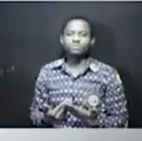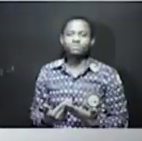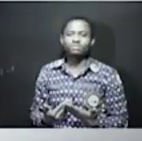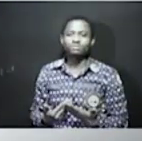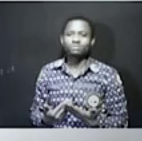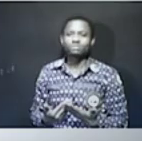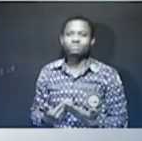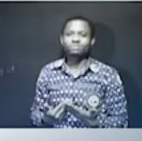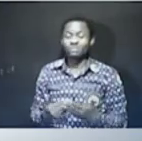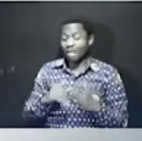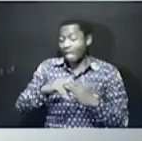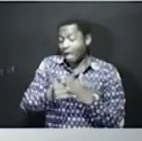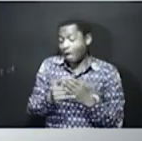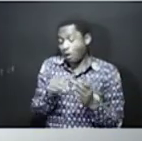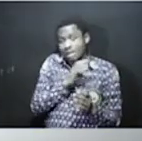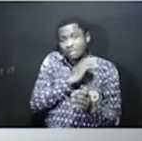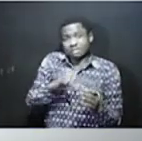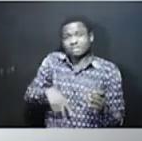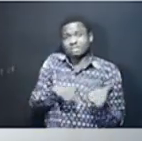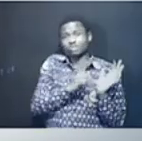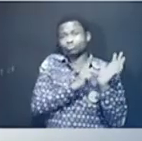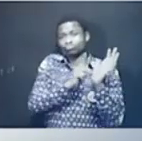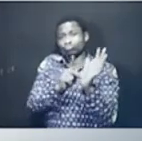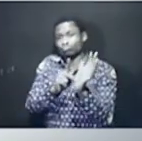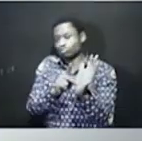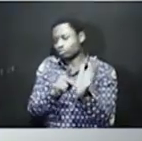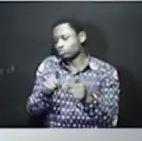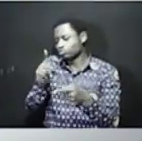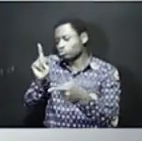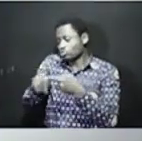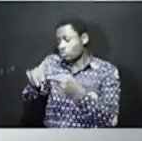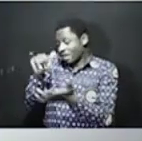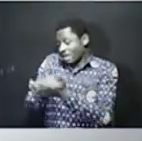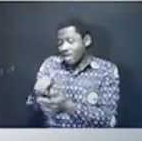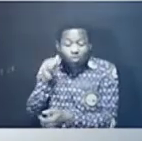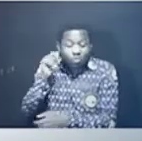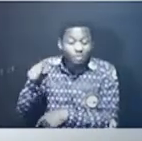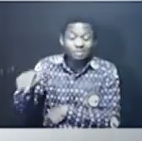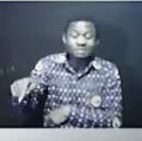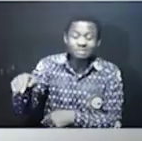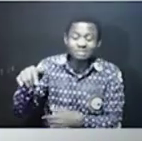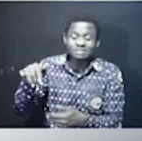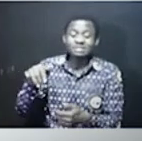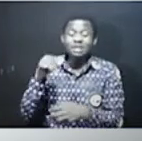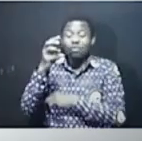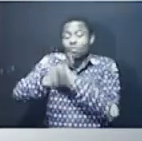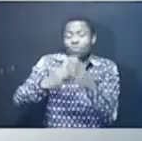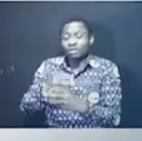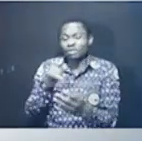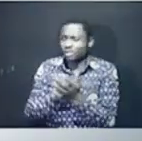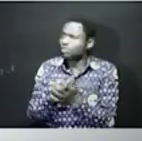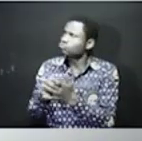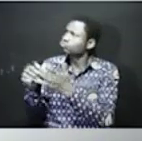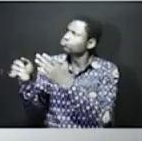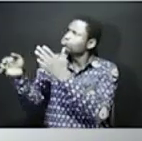How do we prove to her and the world that God is not a